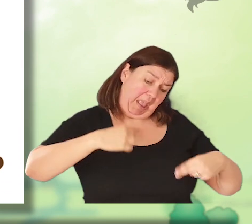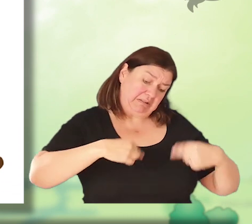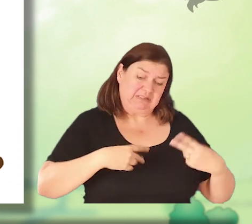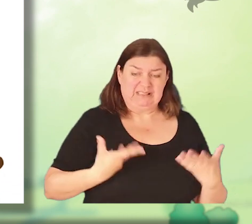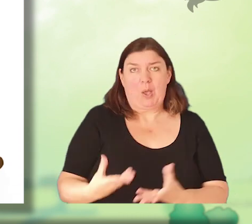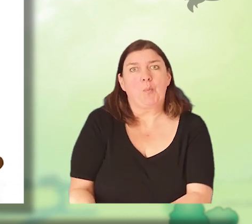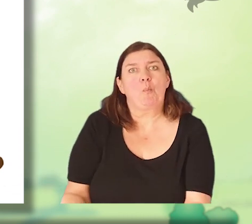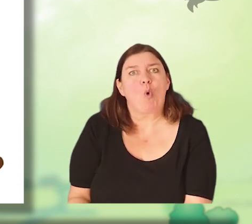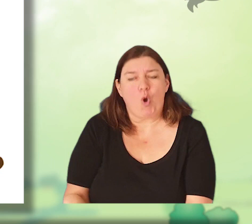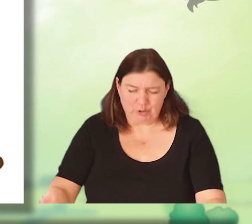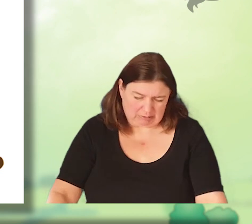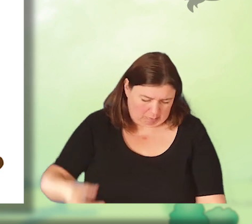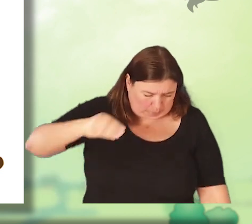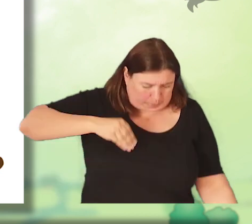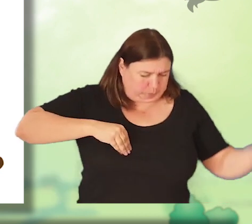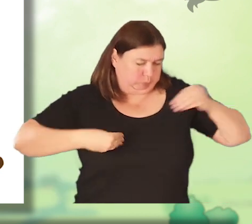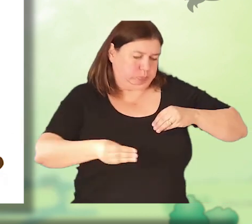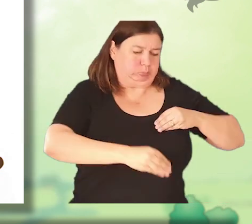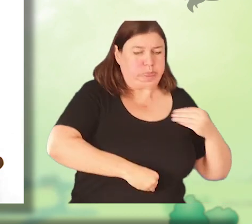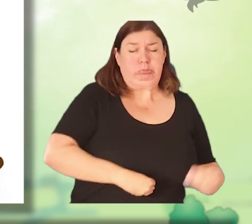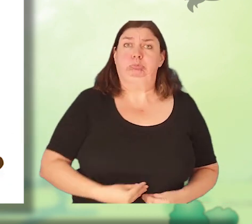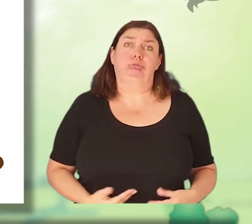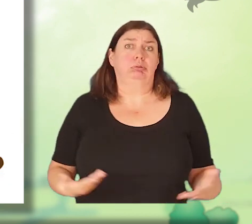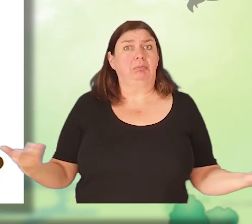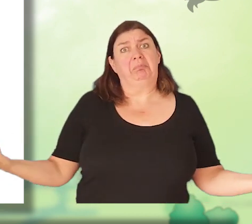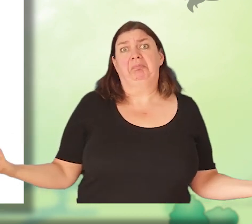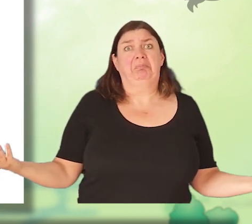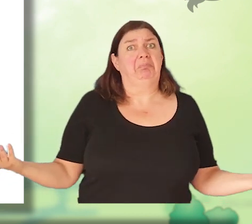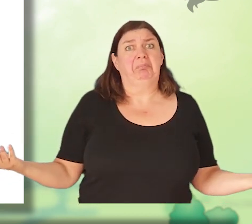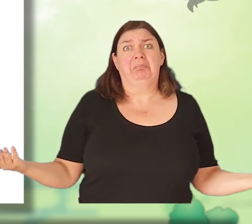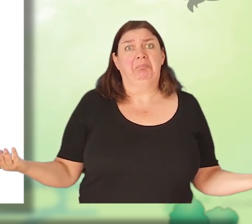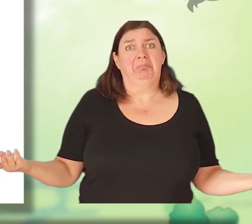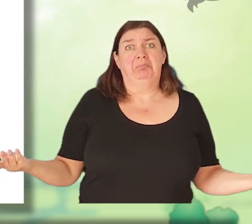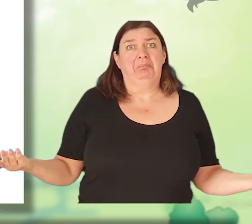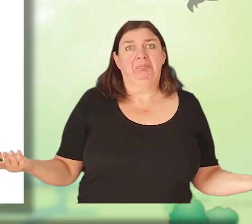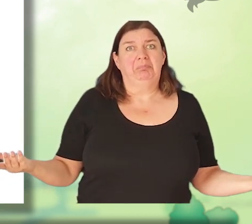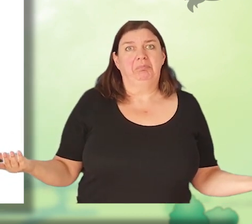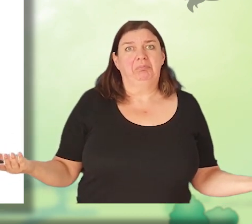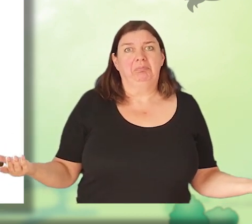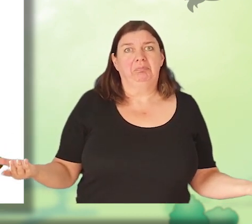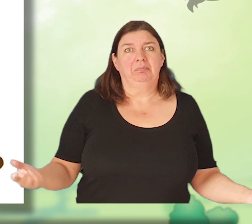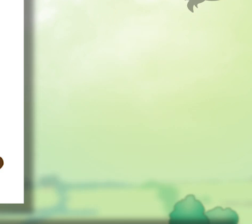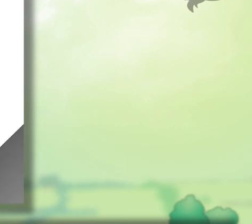back, and I've even tried mud. I'd fly over the moon if only I could.